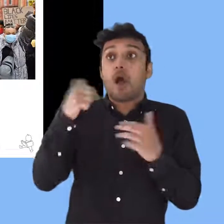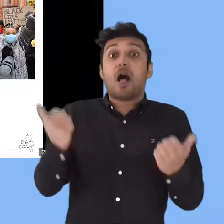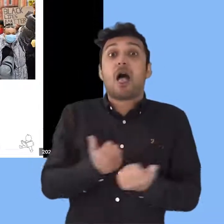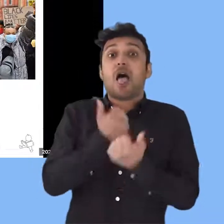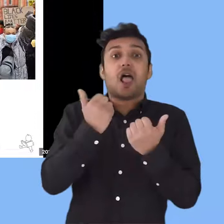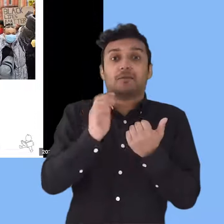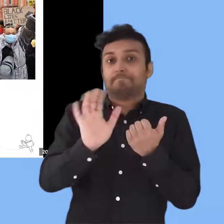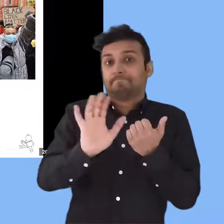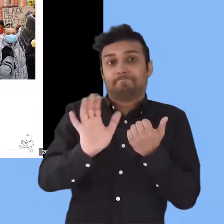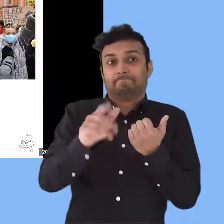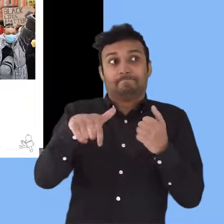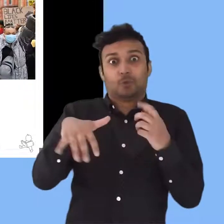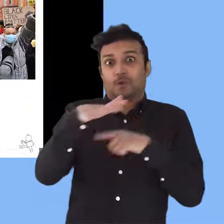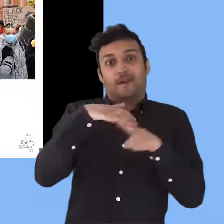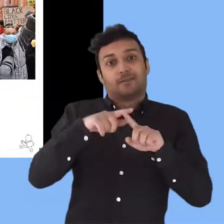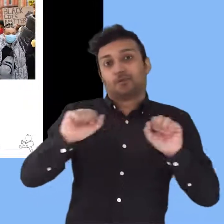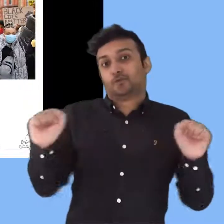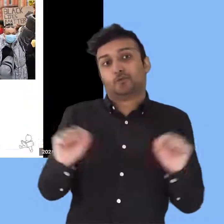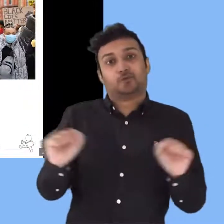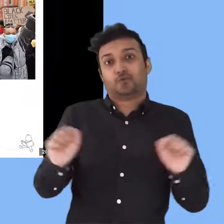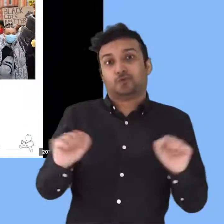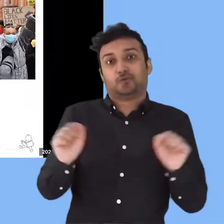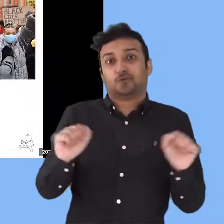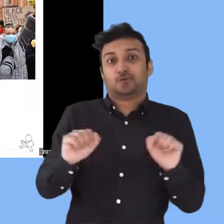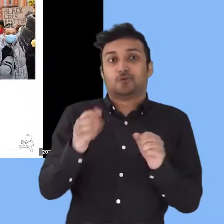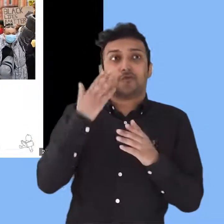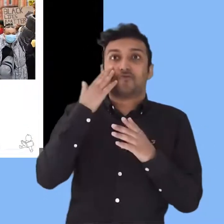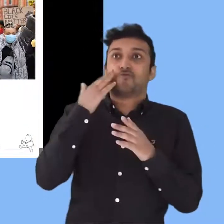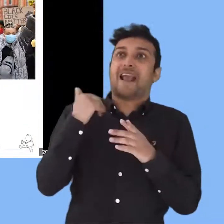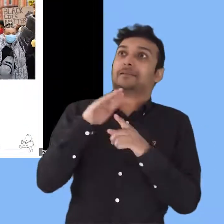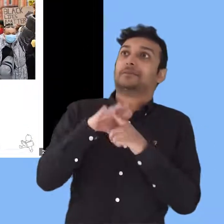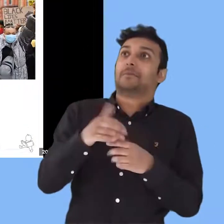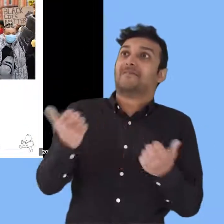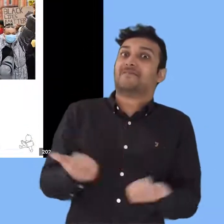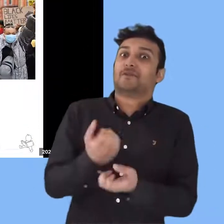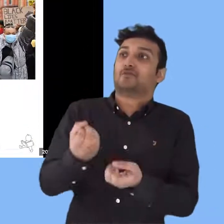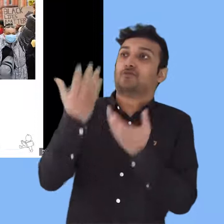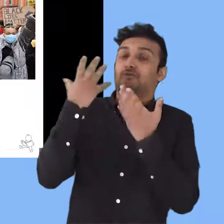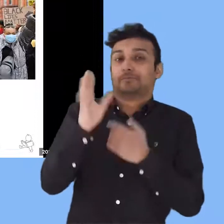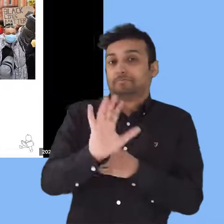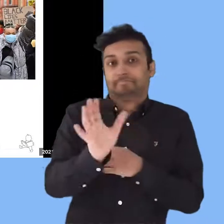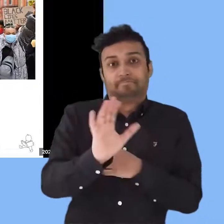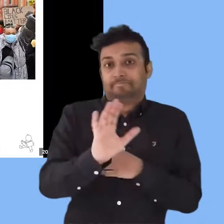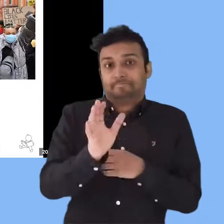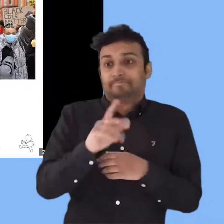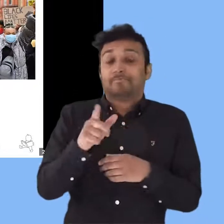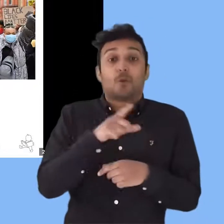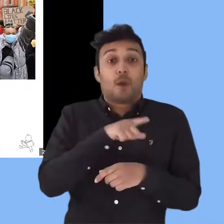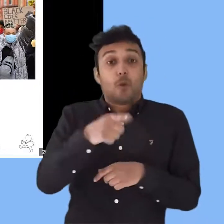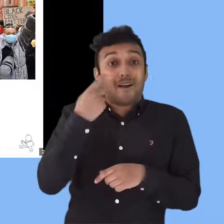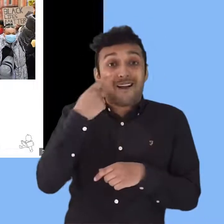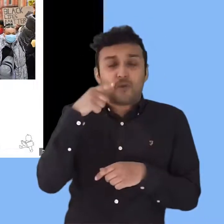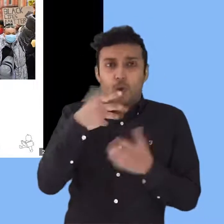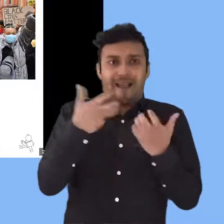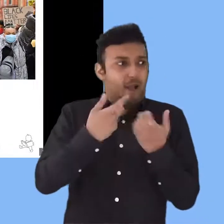not in a post-racial society. And that's really, really clear when we look at the discrepancies between racial rhetoric, the way we